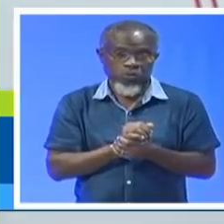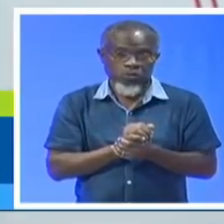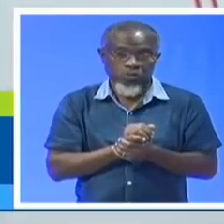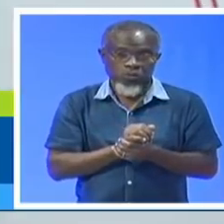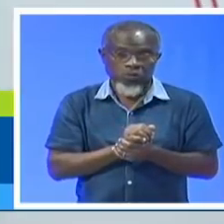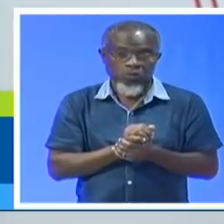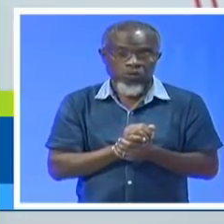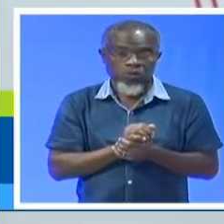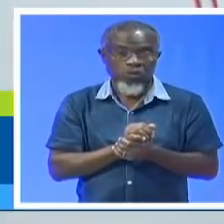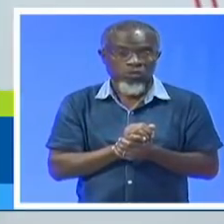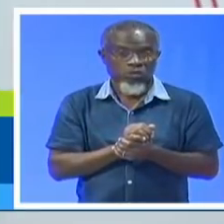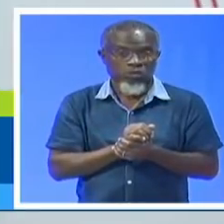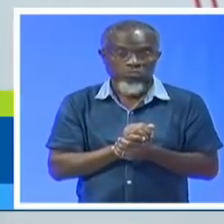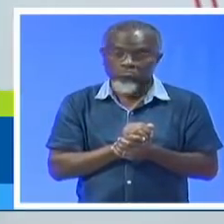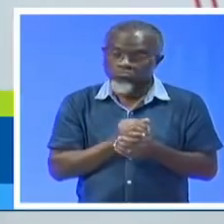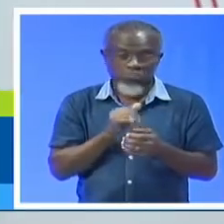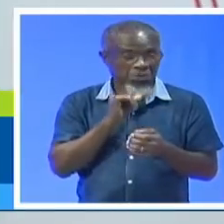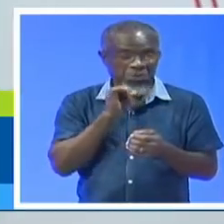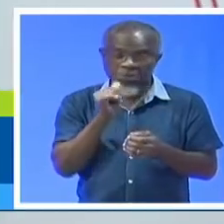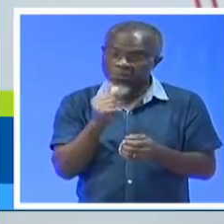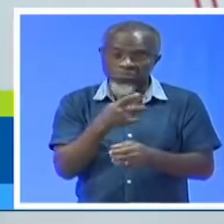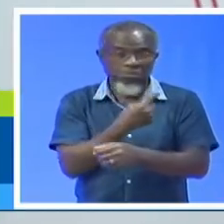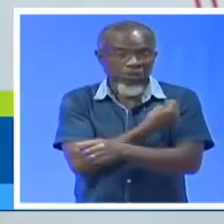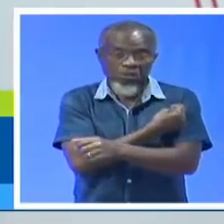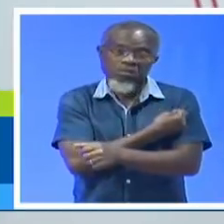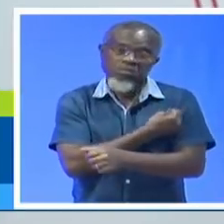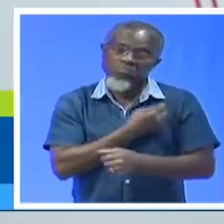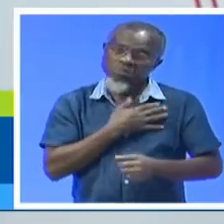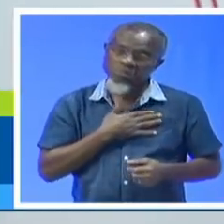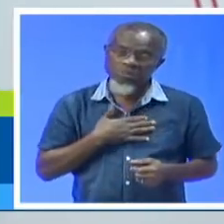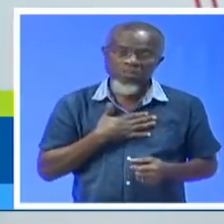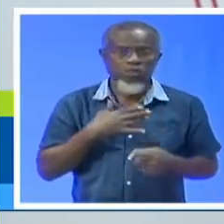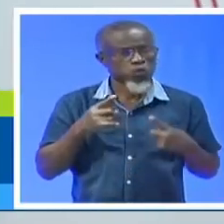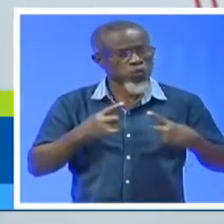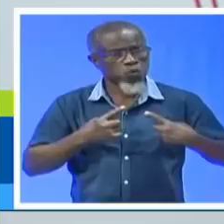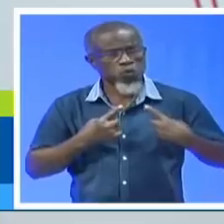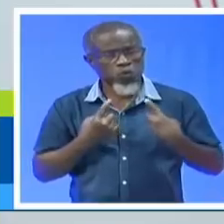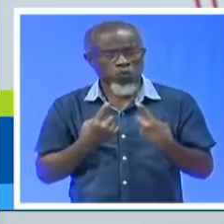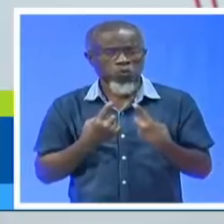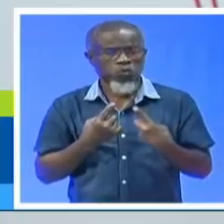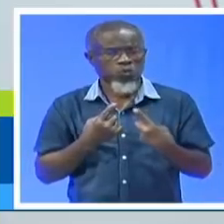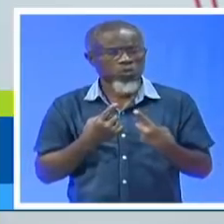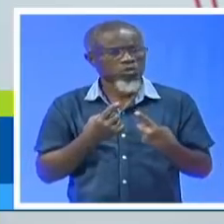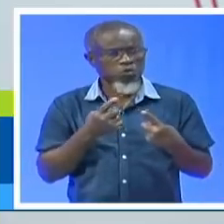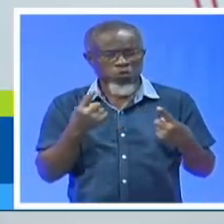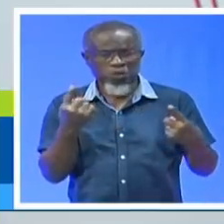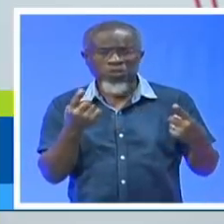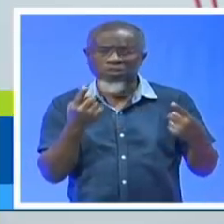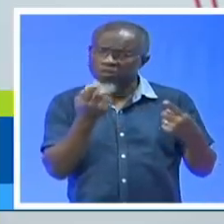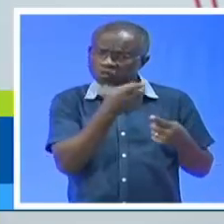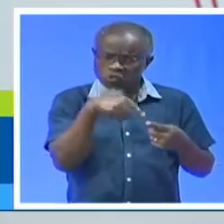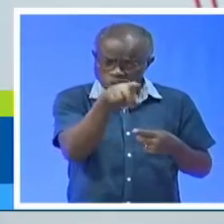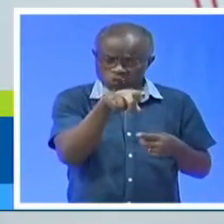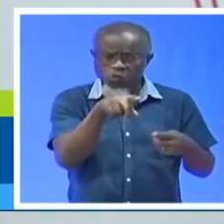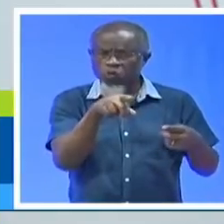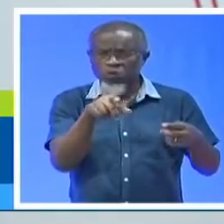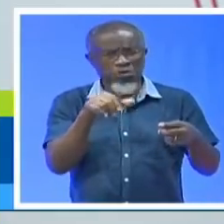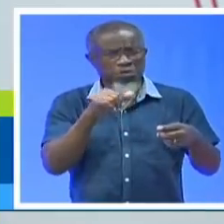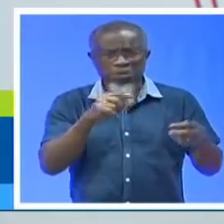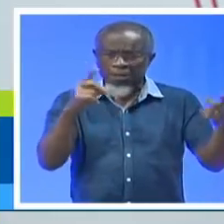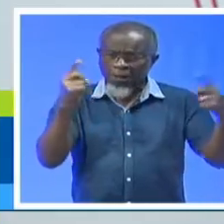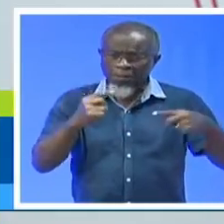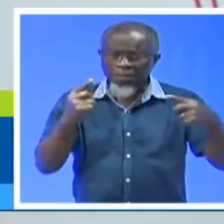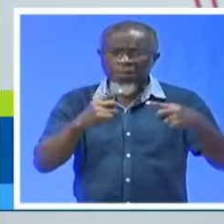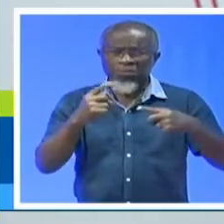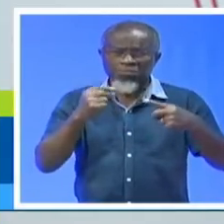the largely unvaccinated, are making more and more demands on these heroes